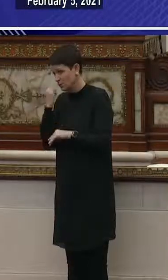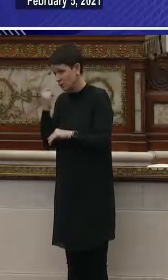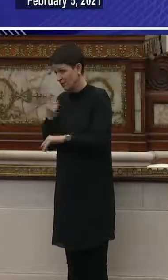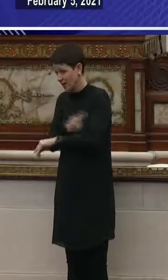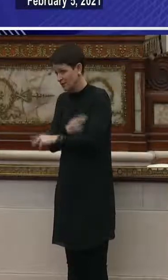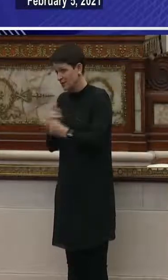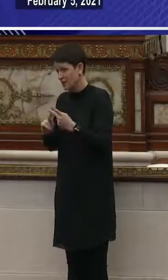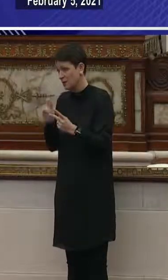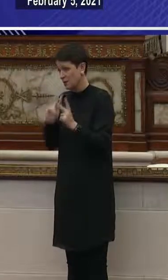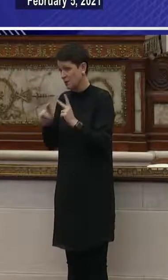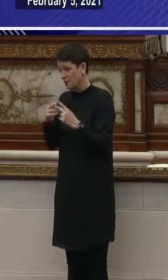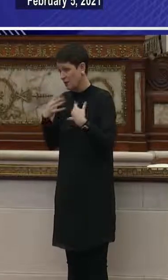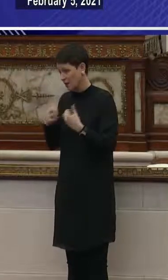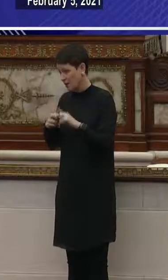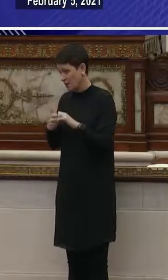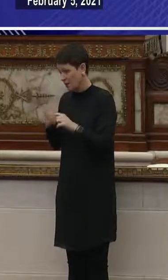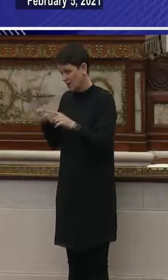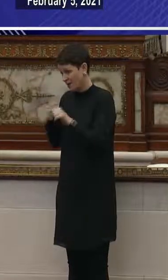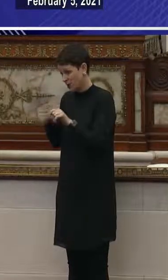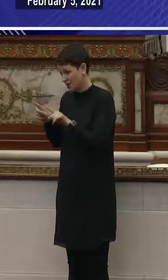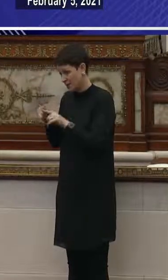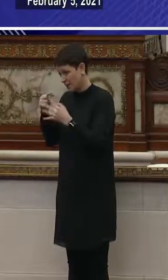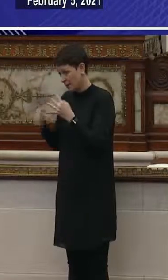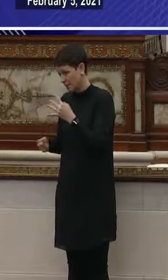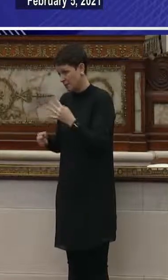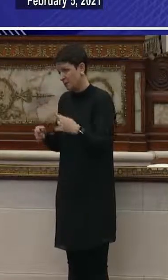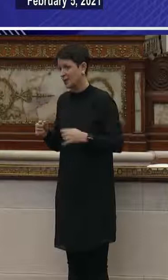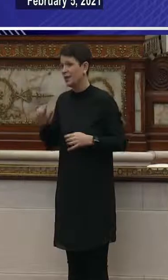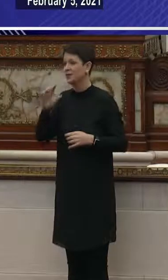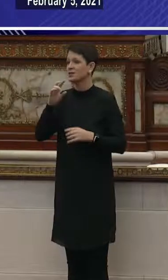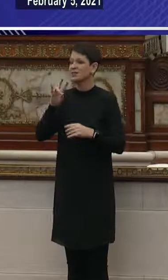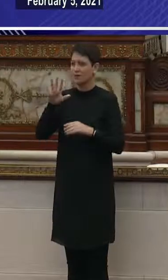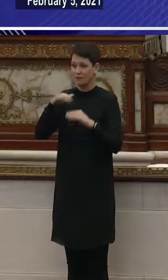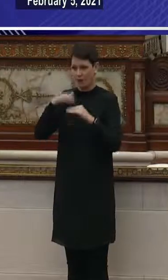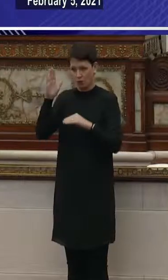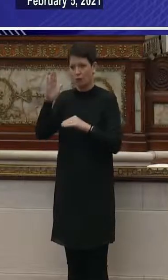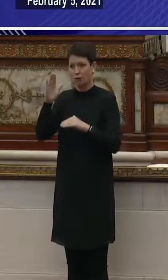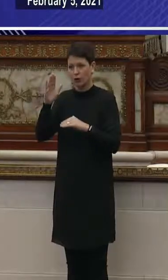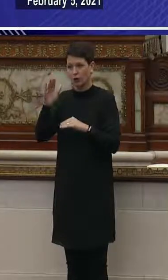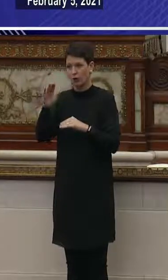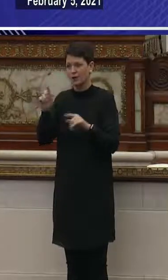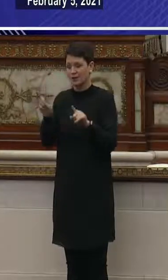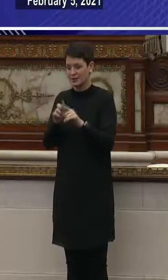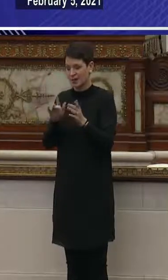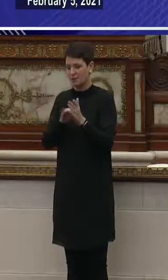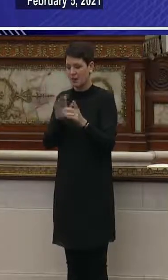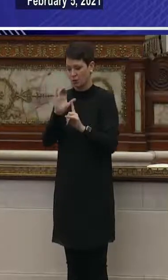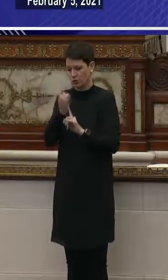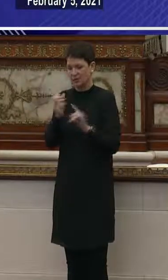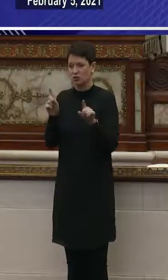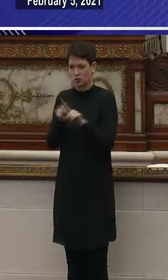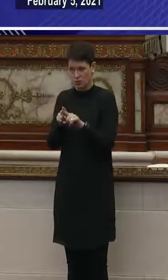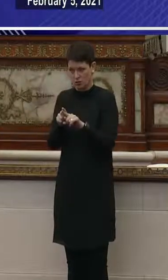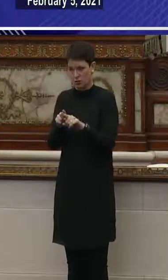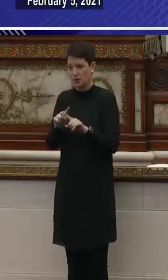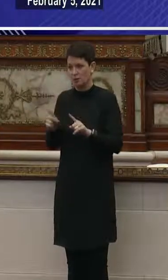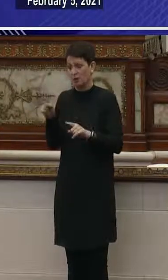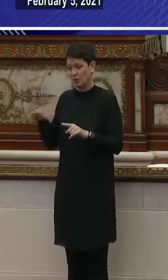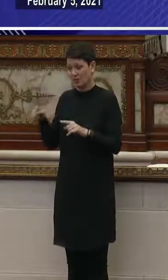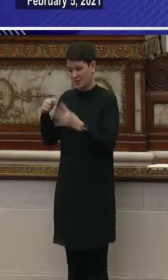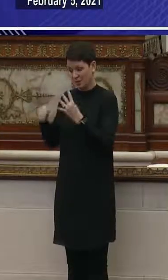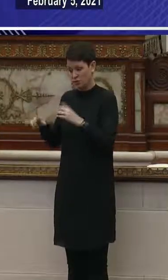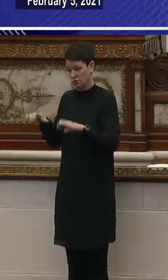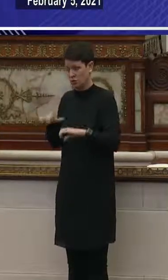and people with more health issues? Yeah, it's 75 and over and the same medical conditions. And what they're doing is